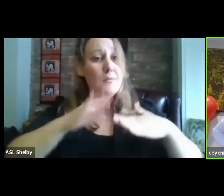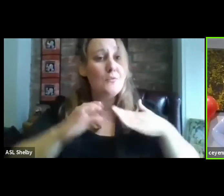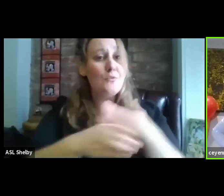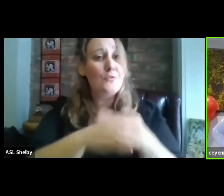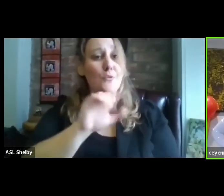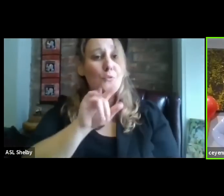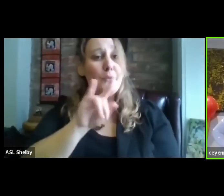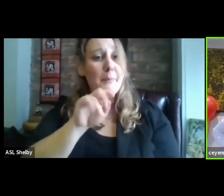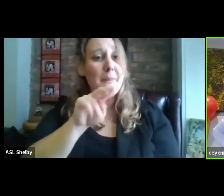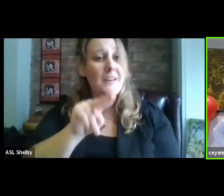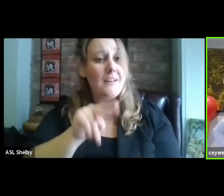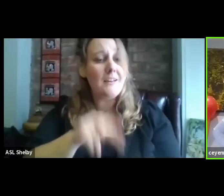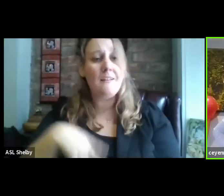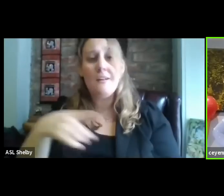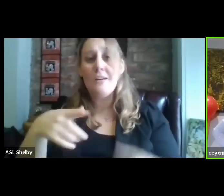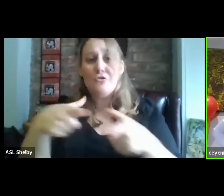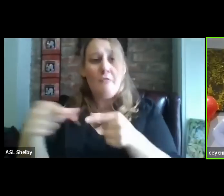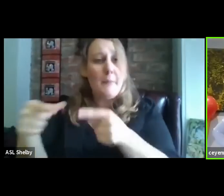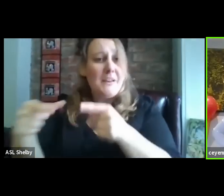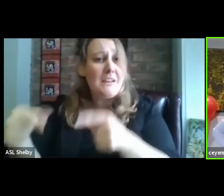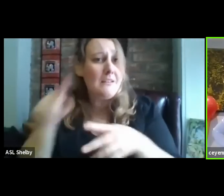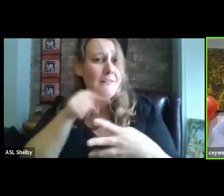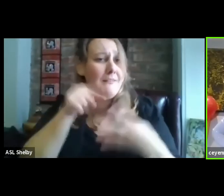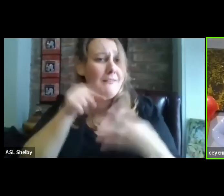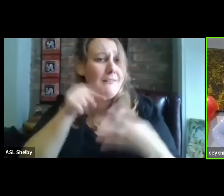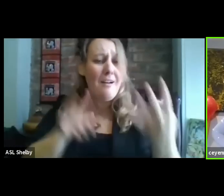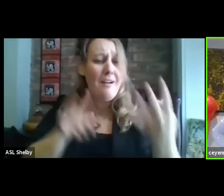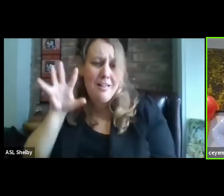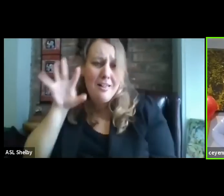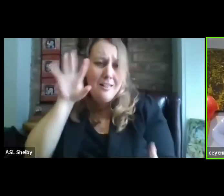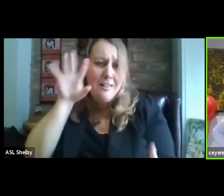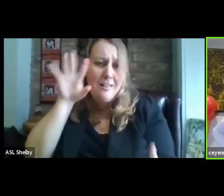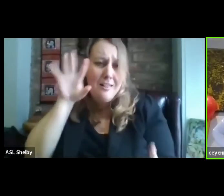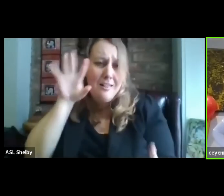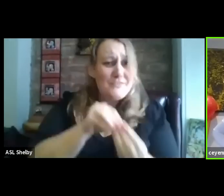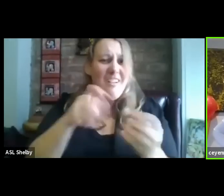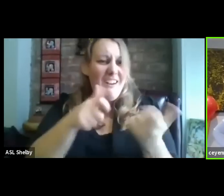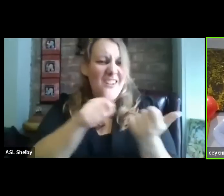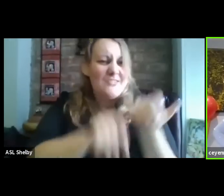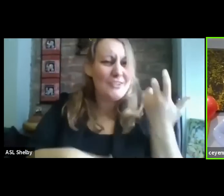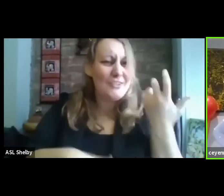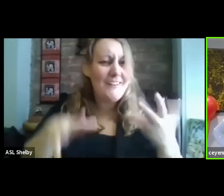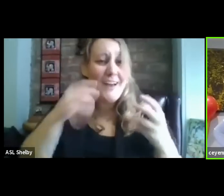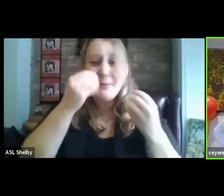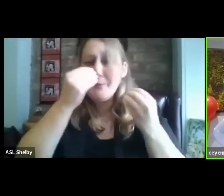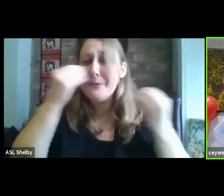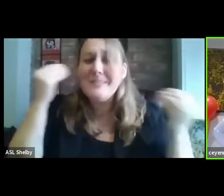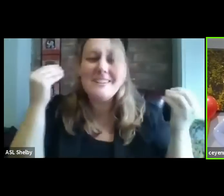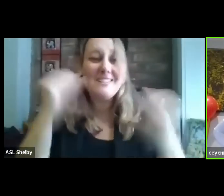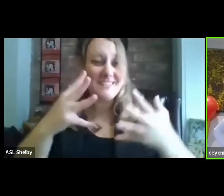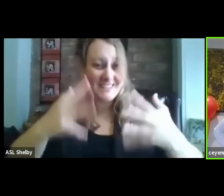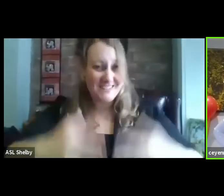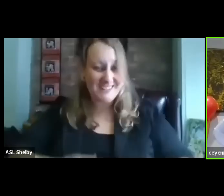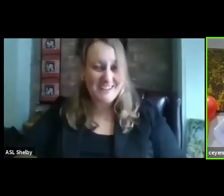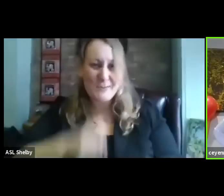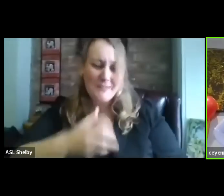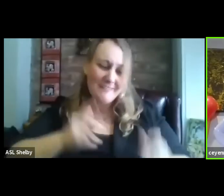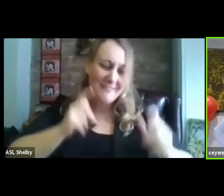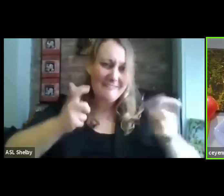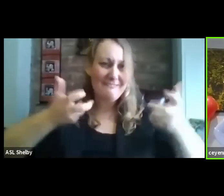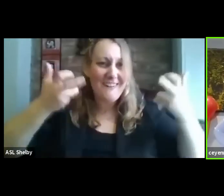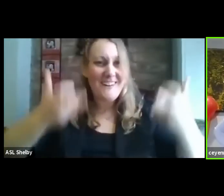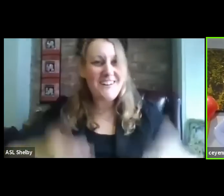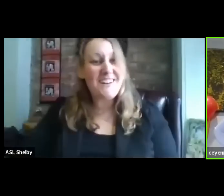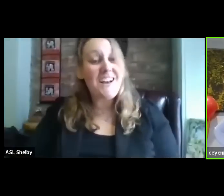Japanese. I'm a clusterfuck of a lot of shit. I don't really give a fuck what anybody's race is. We're sex workers. We are some